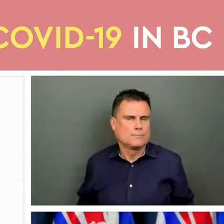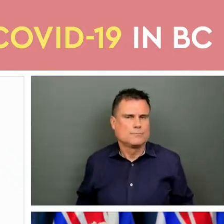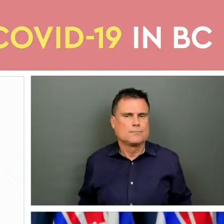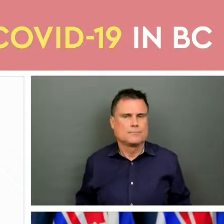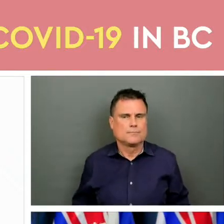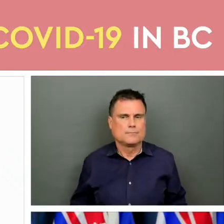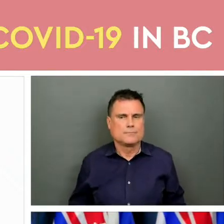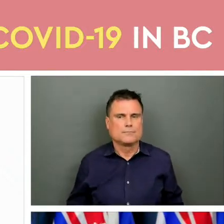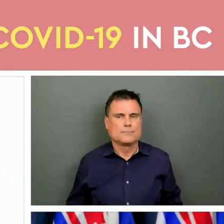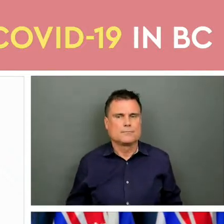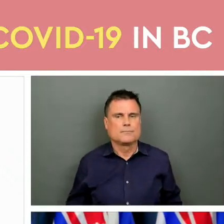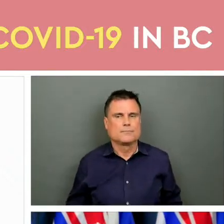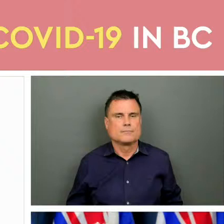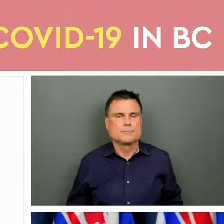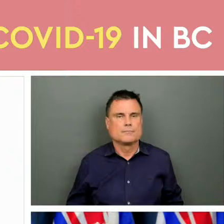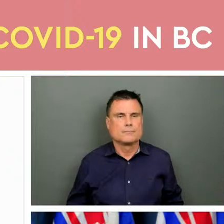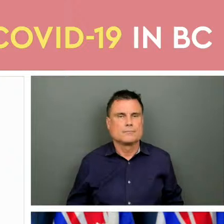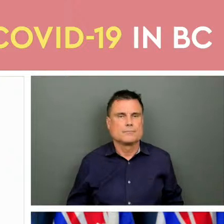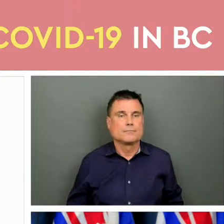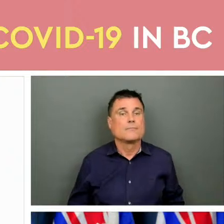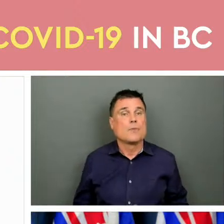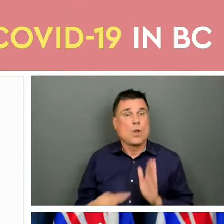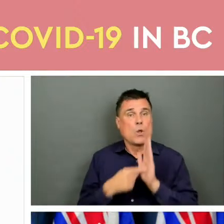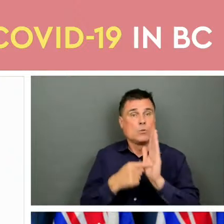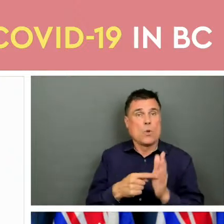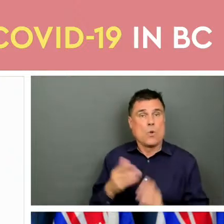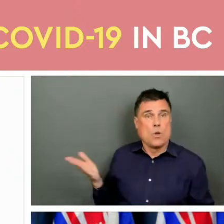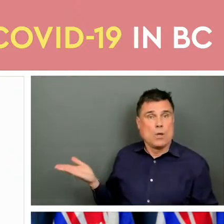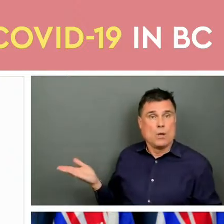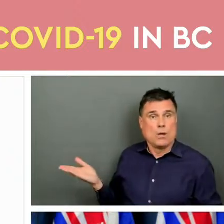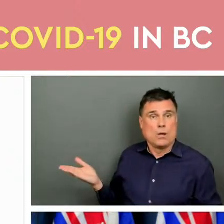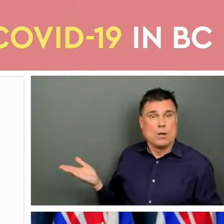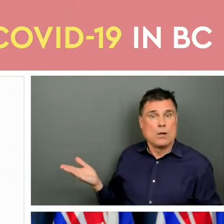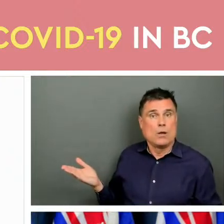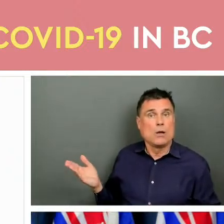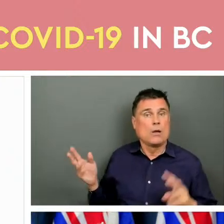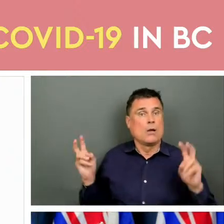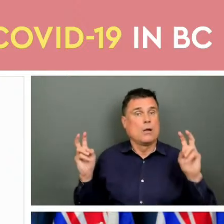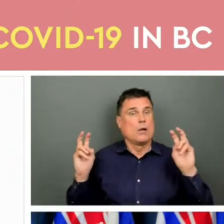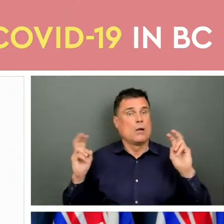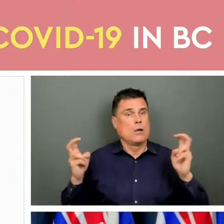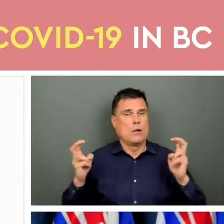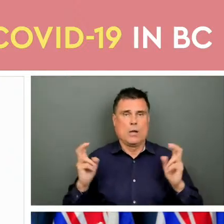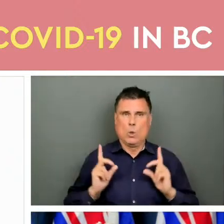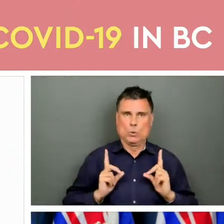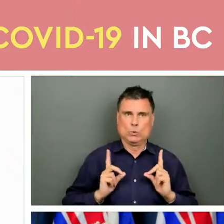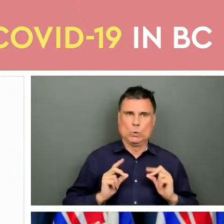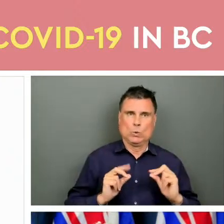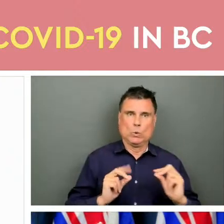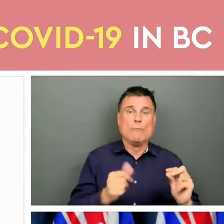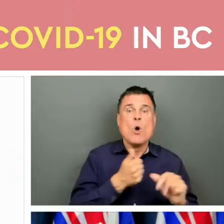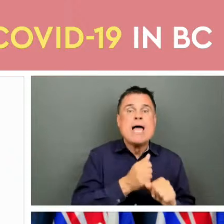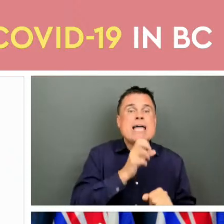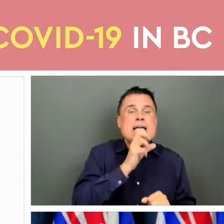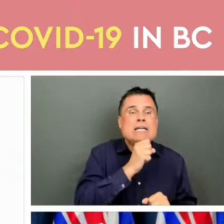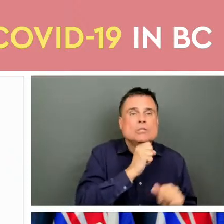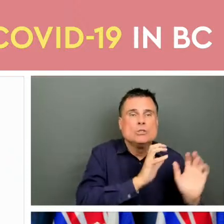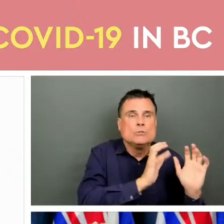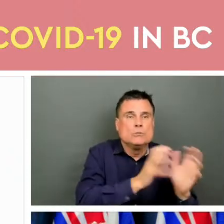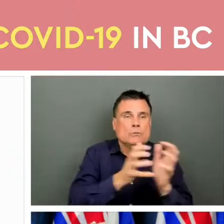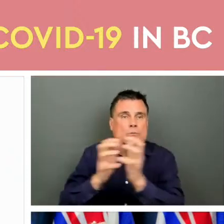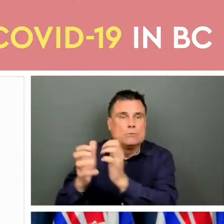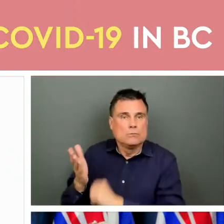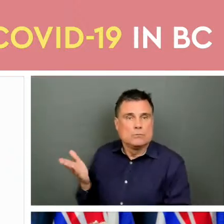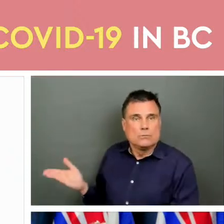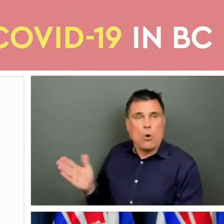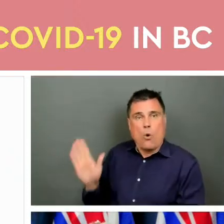of how people, the progress in immunization percentage by age across the province.